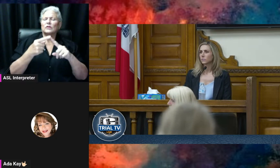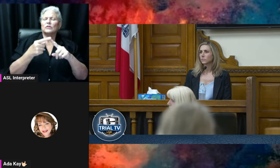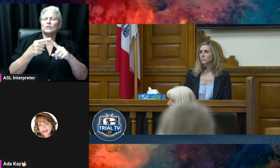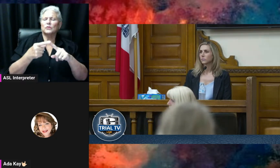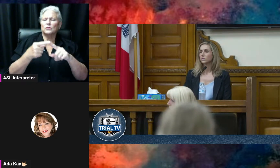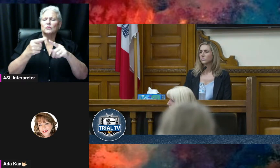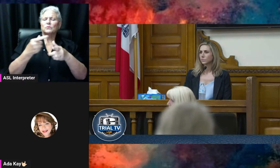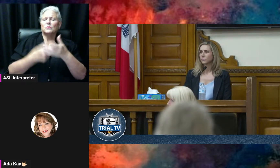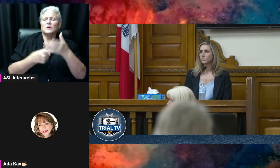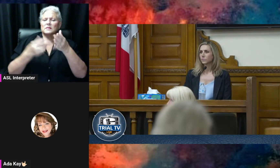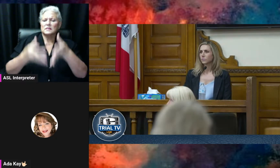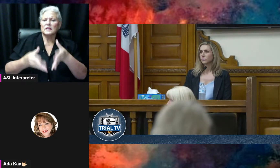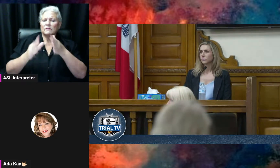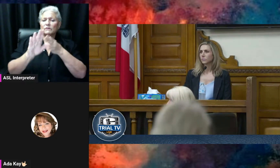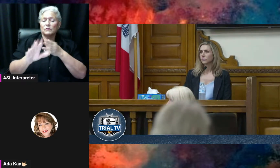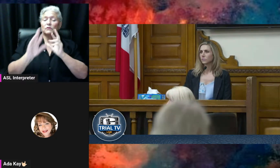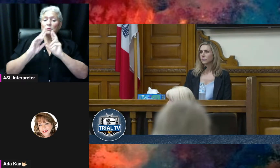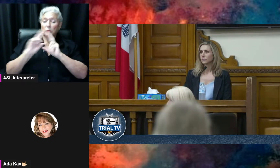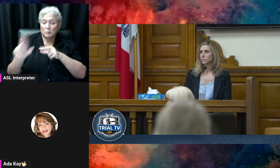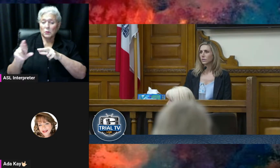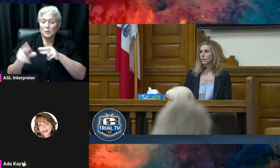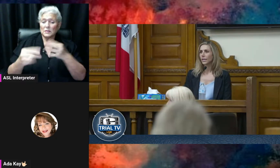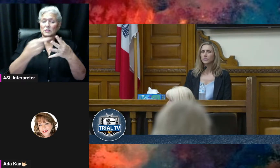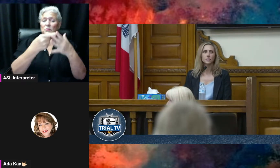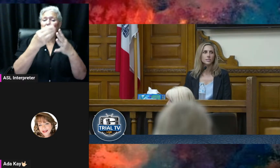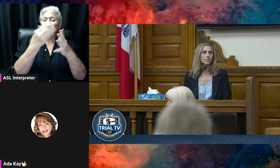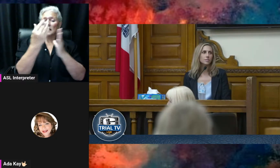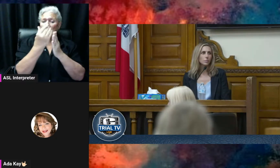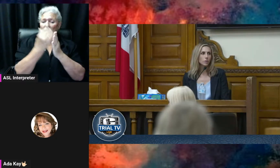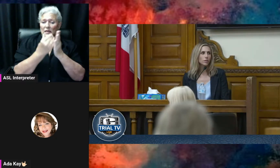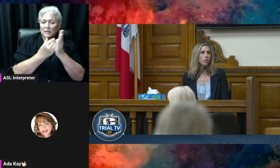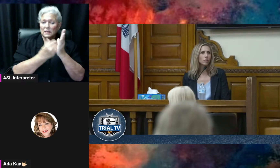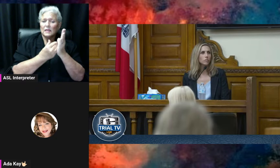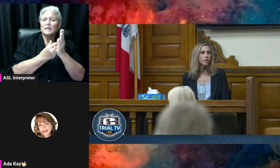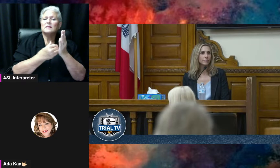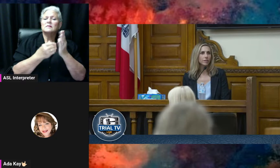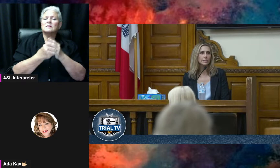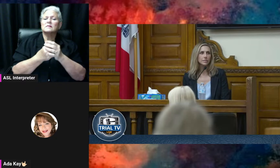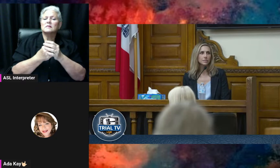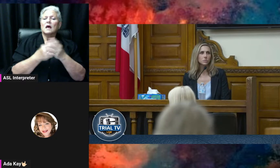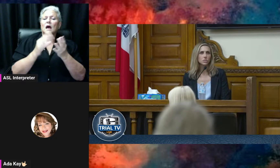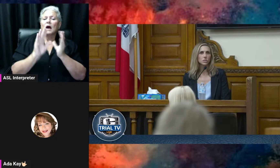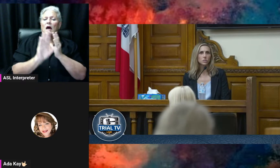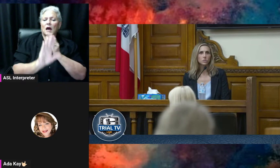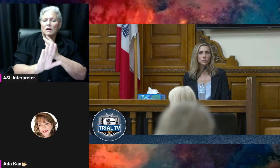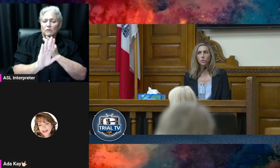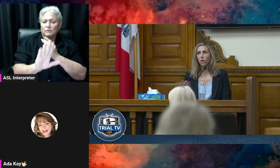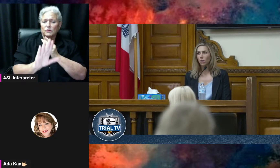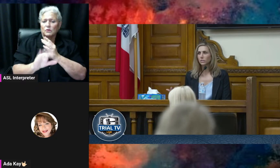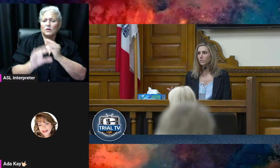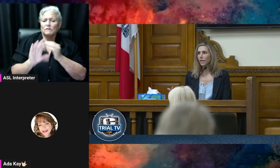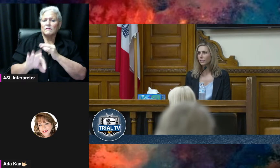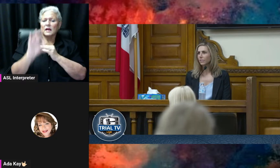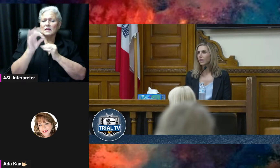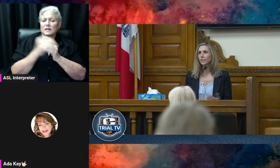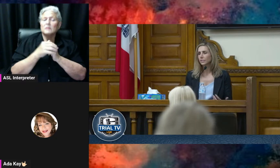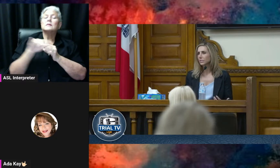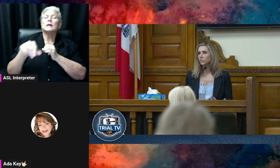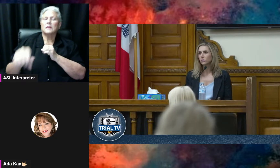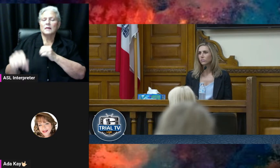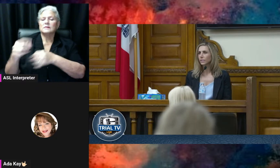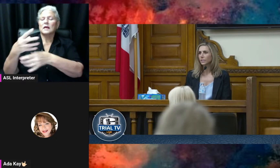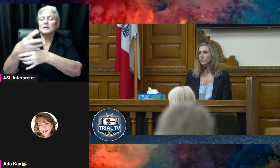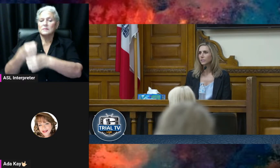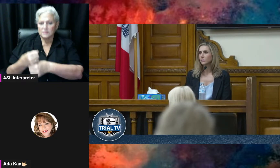And it's a list of findings from your autopsy? Yes, it's a summary of all of my findings, which includes the cause of death and